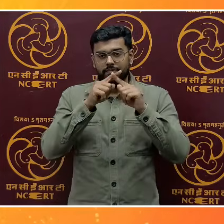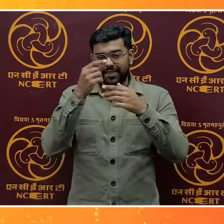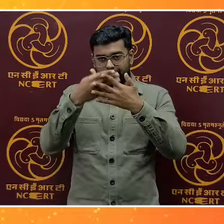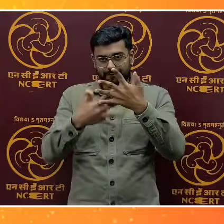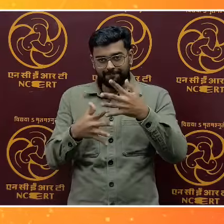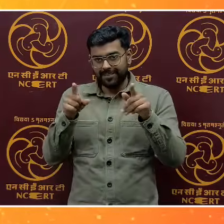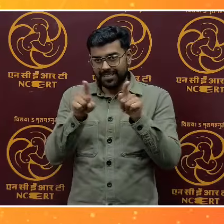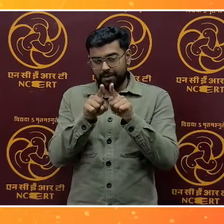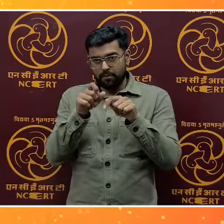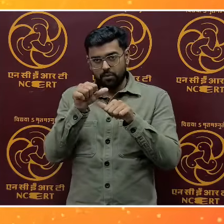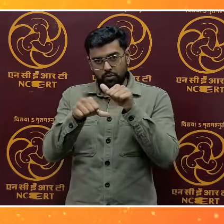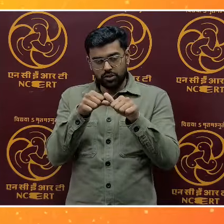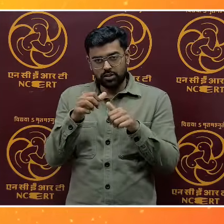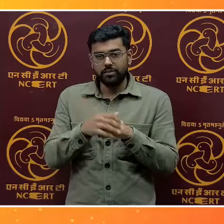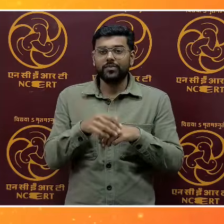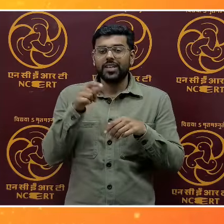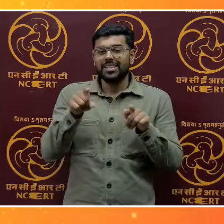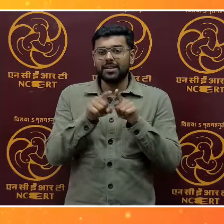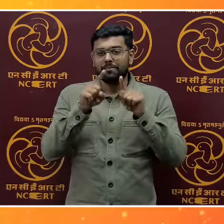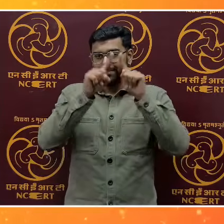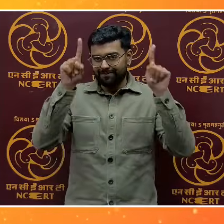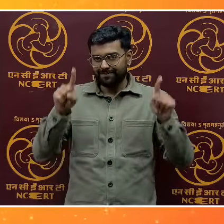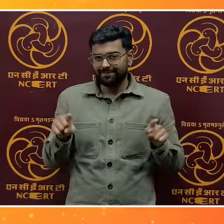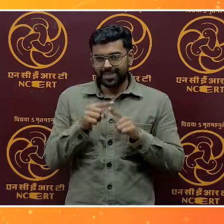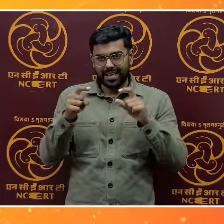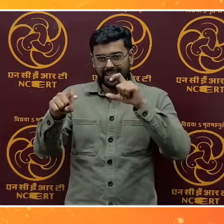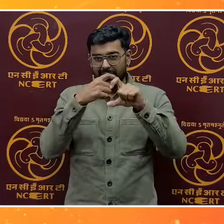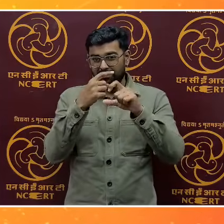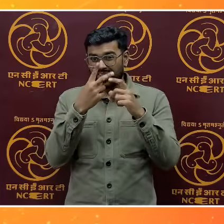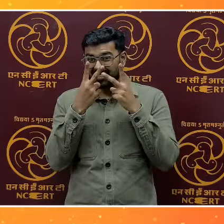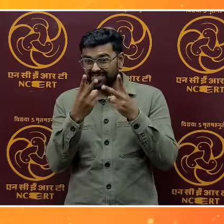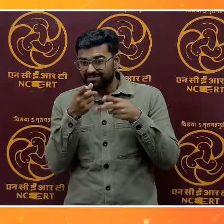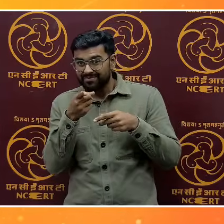format and on this particular email ID, which is